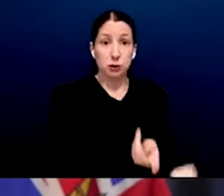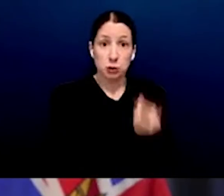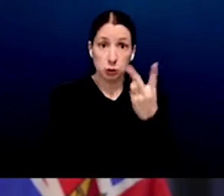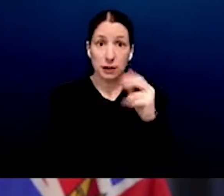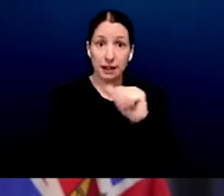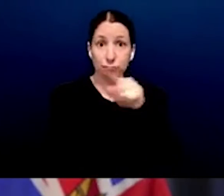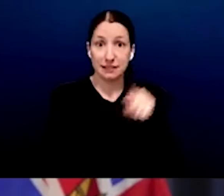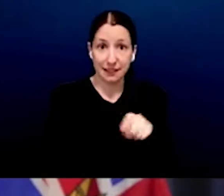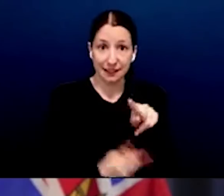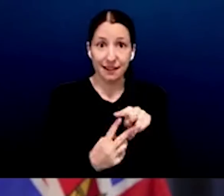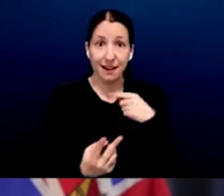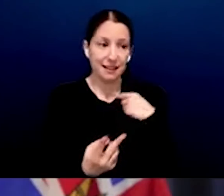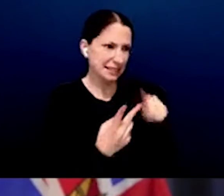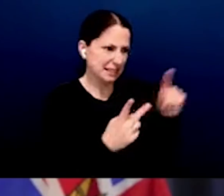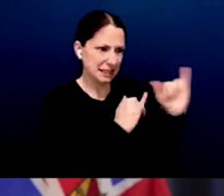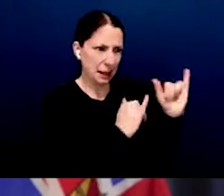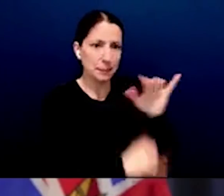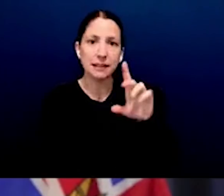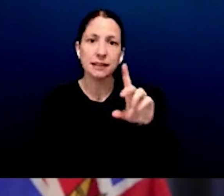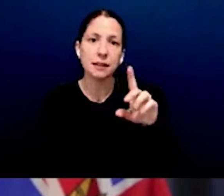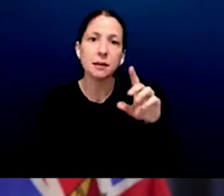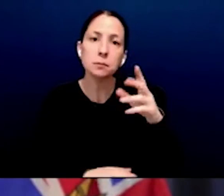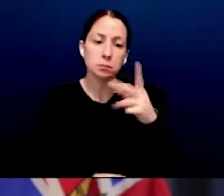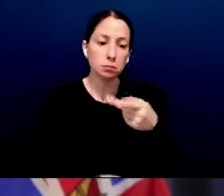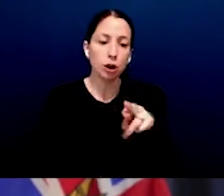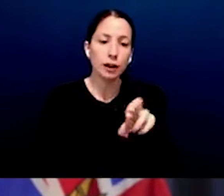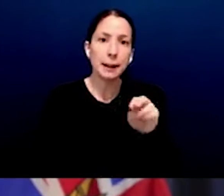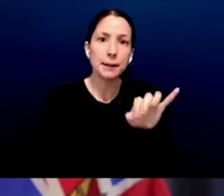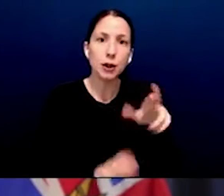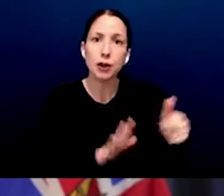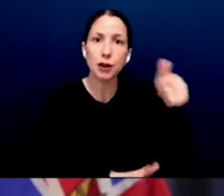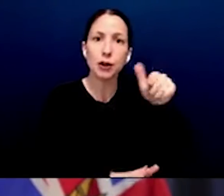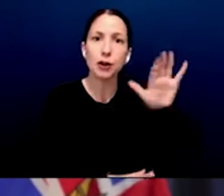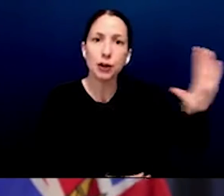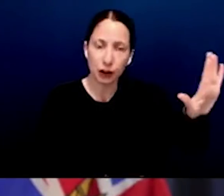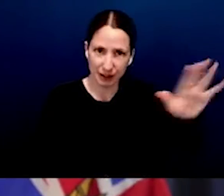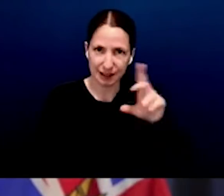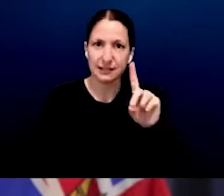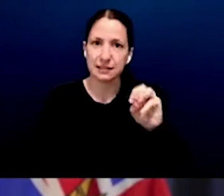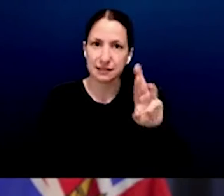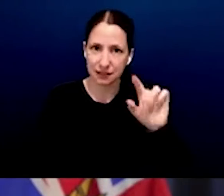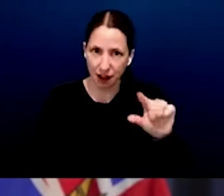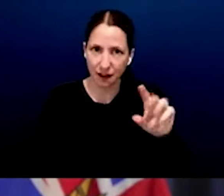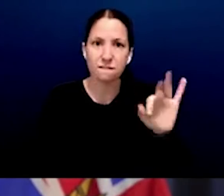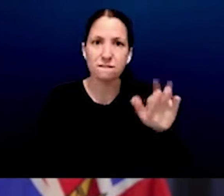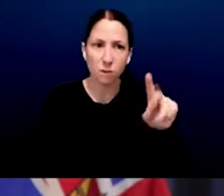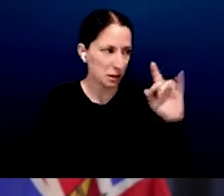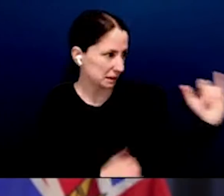United States, were not recognizing that vaccine. So all of these issues